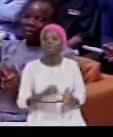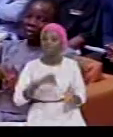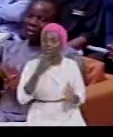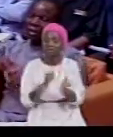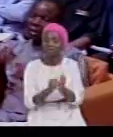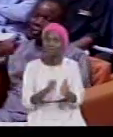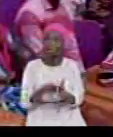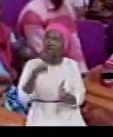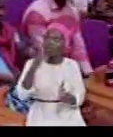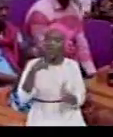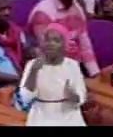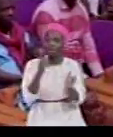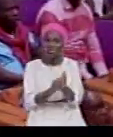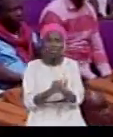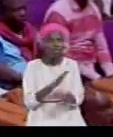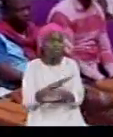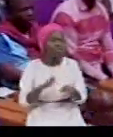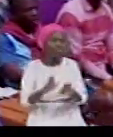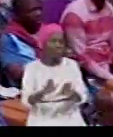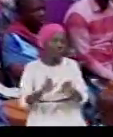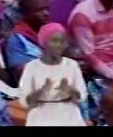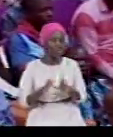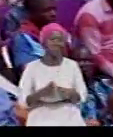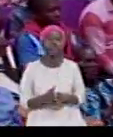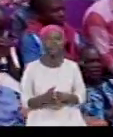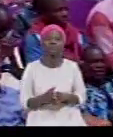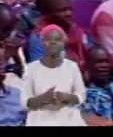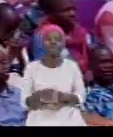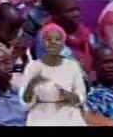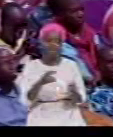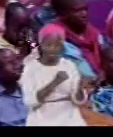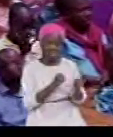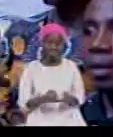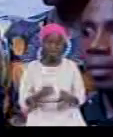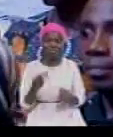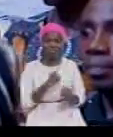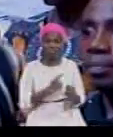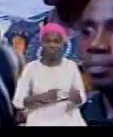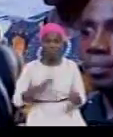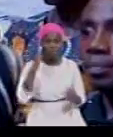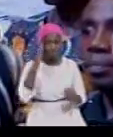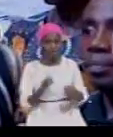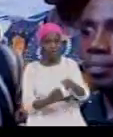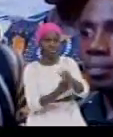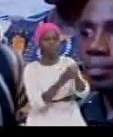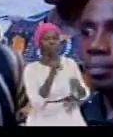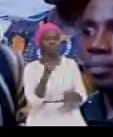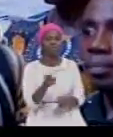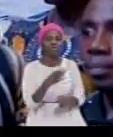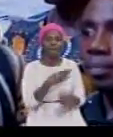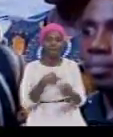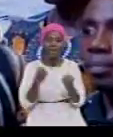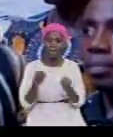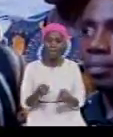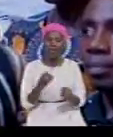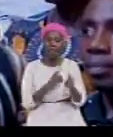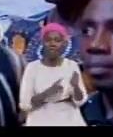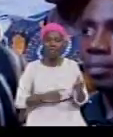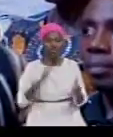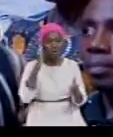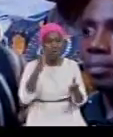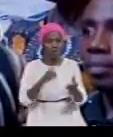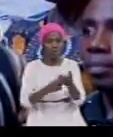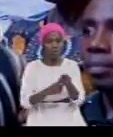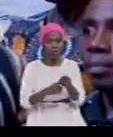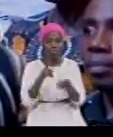in Jesus' name. The strength of the Lord will support you, and the power of the Lord will hold you